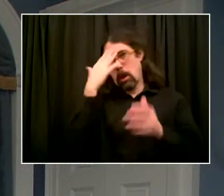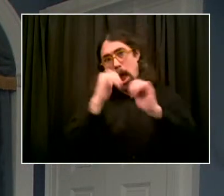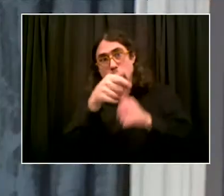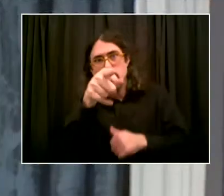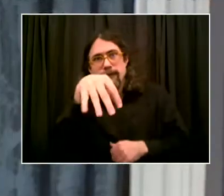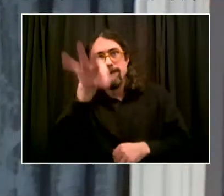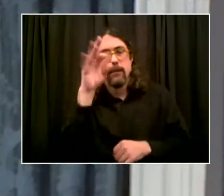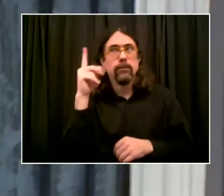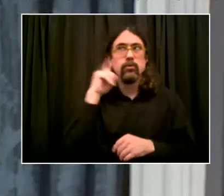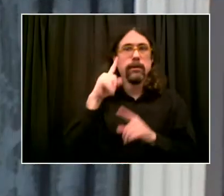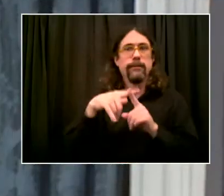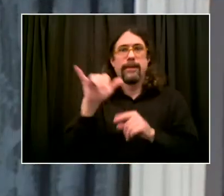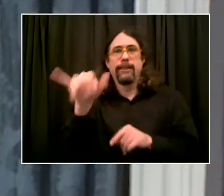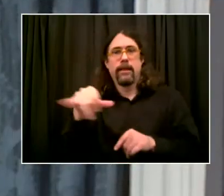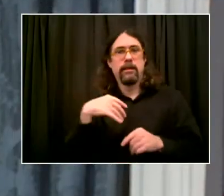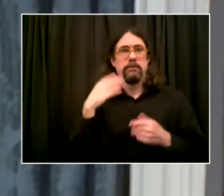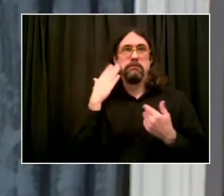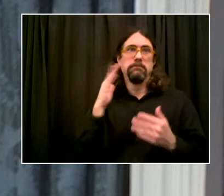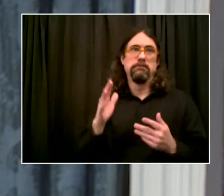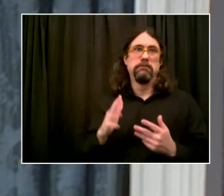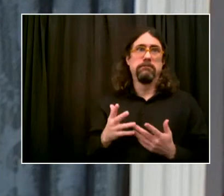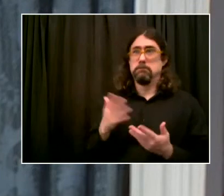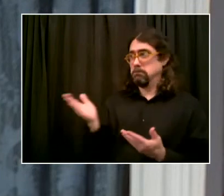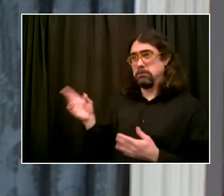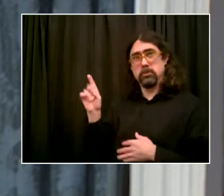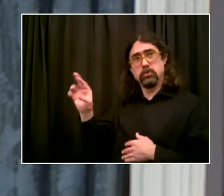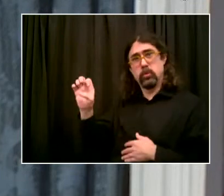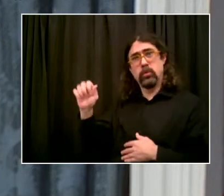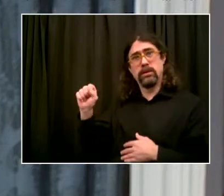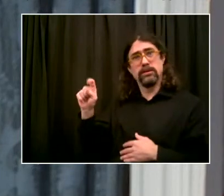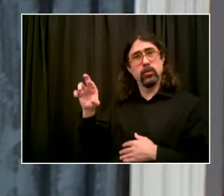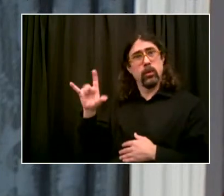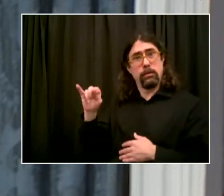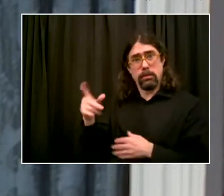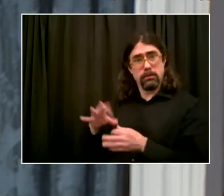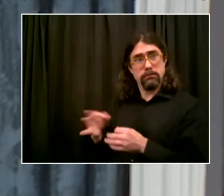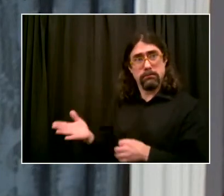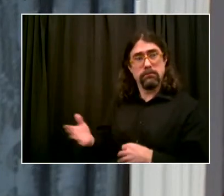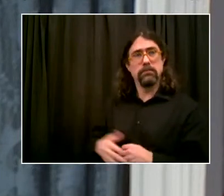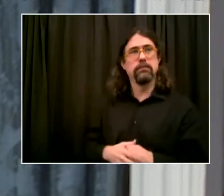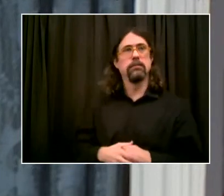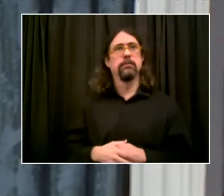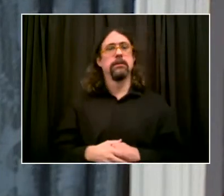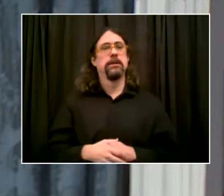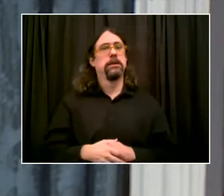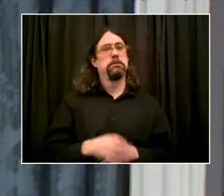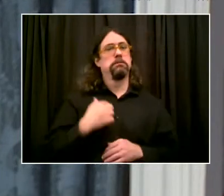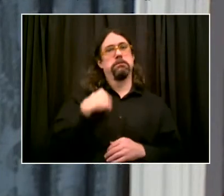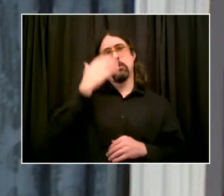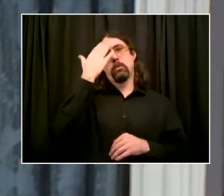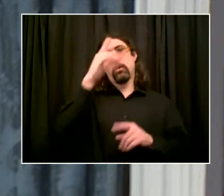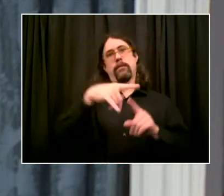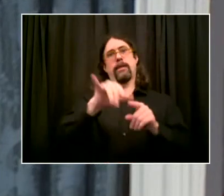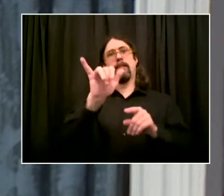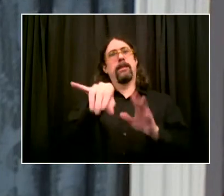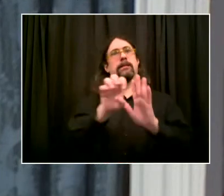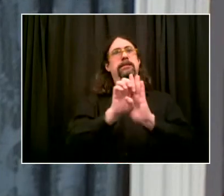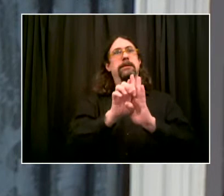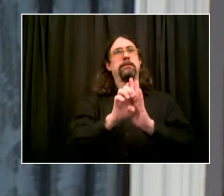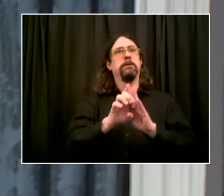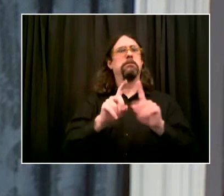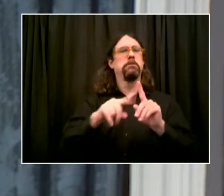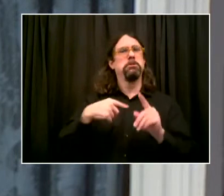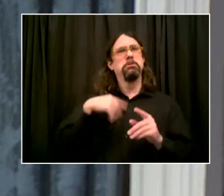with the case, but we'll certainly look into it. But I can just assure you that the eligibility criteria